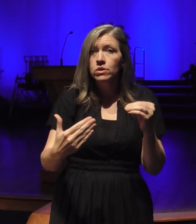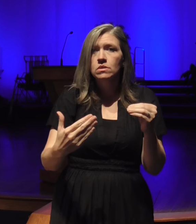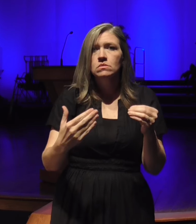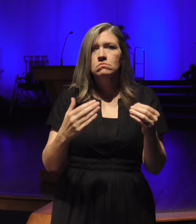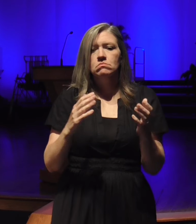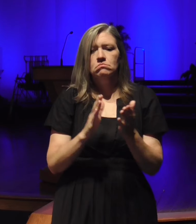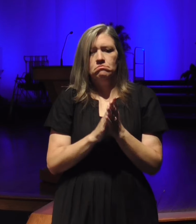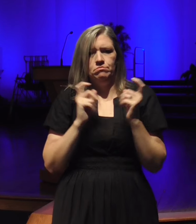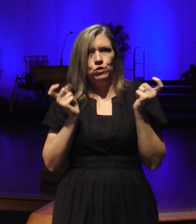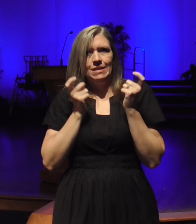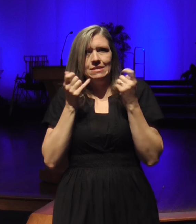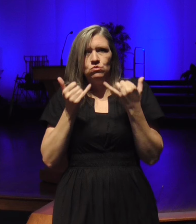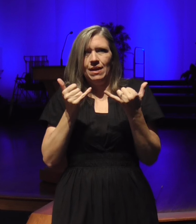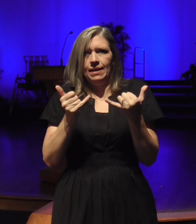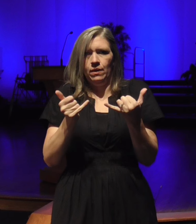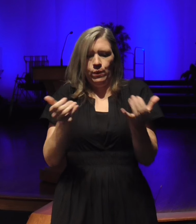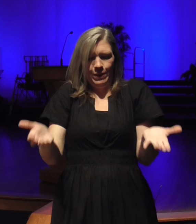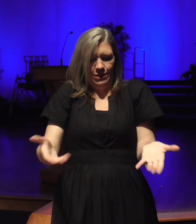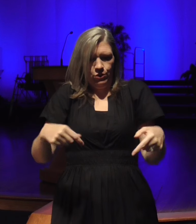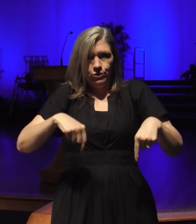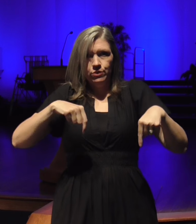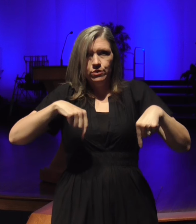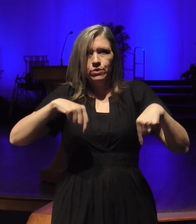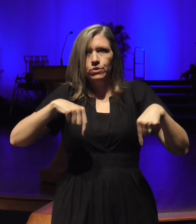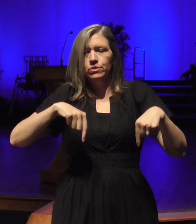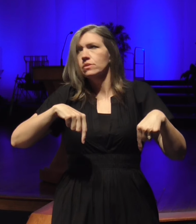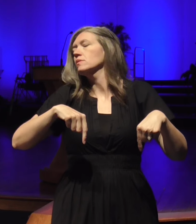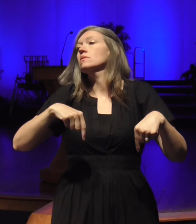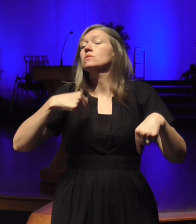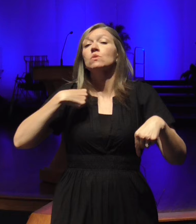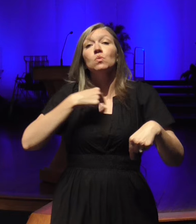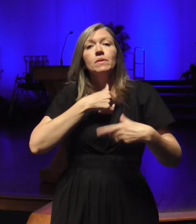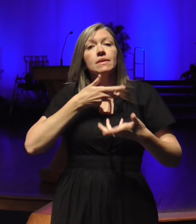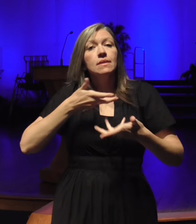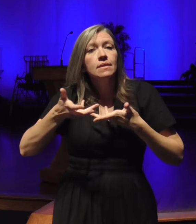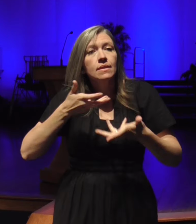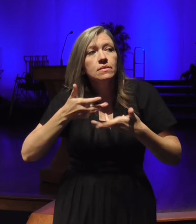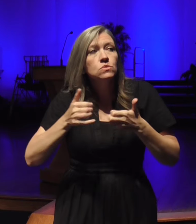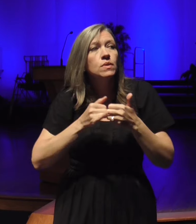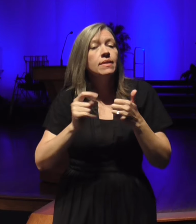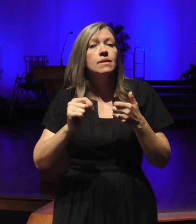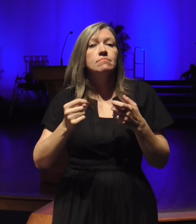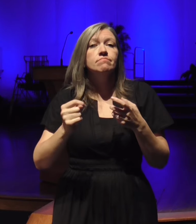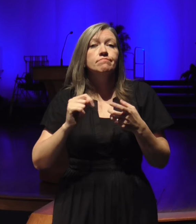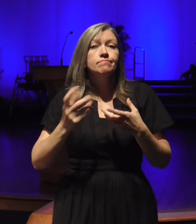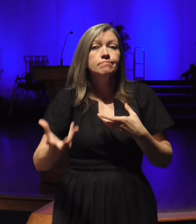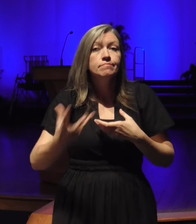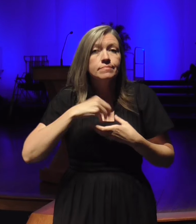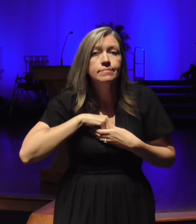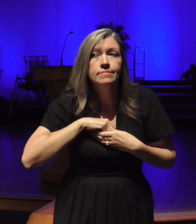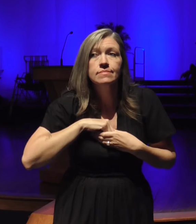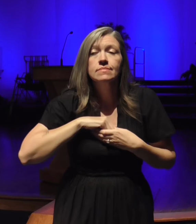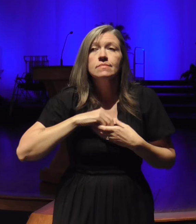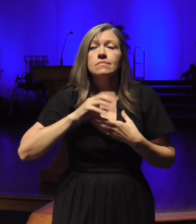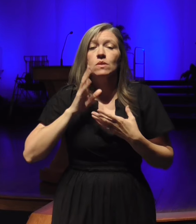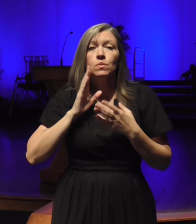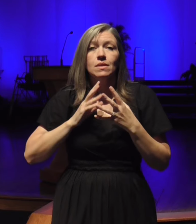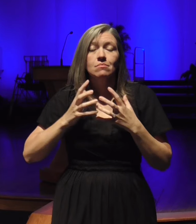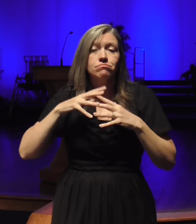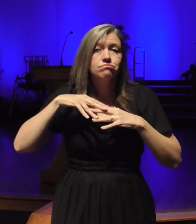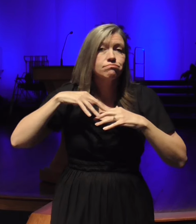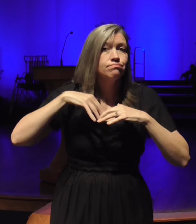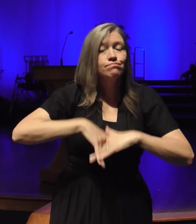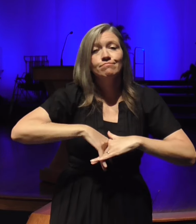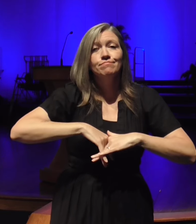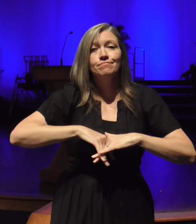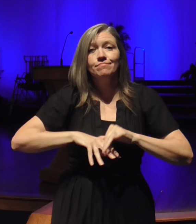It's always right here and right now. And the best way to create more good in your life is to praise it right here. It's here. It's now.